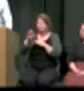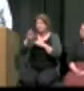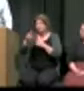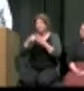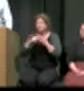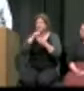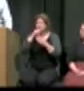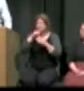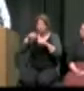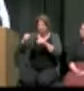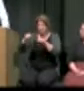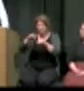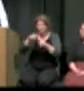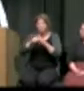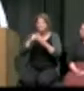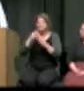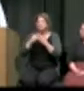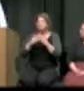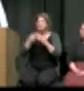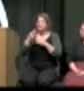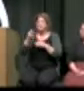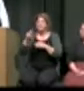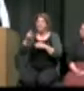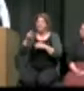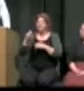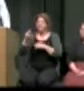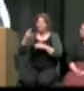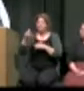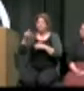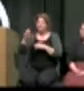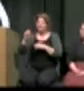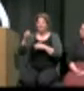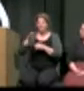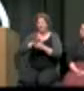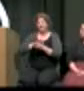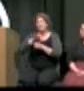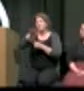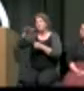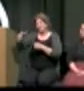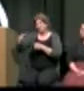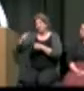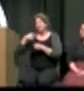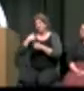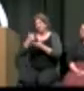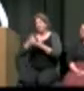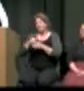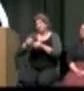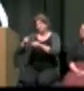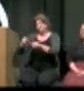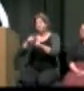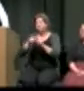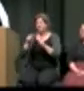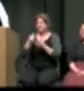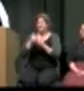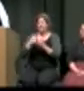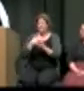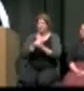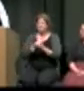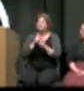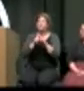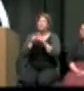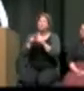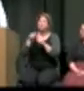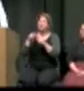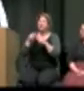stone. We used some of Heather's shale that she has plenty of. So that was helpful. But